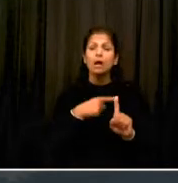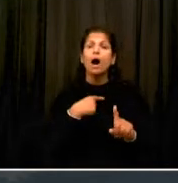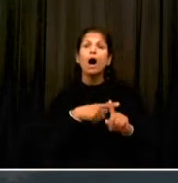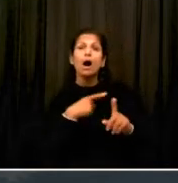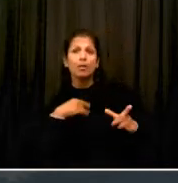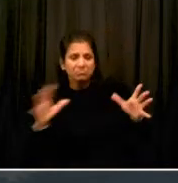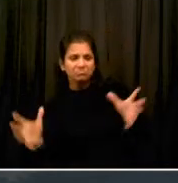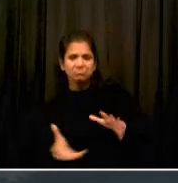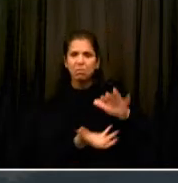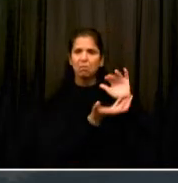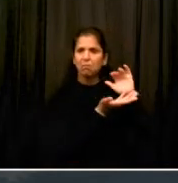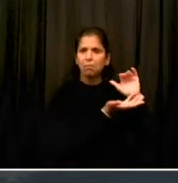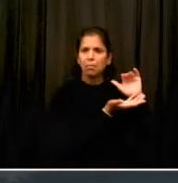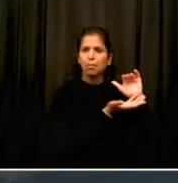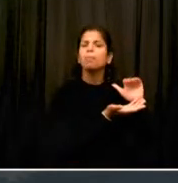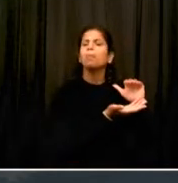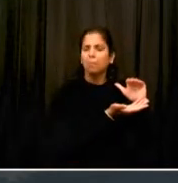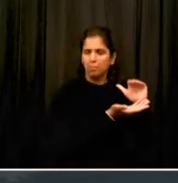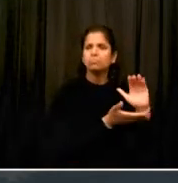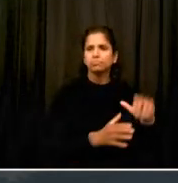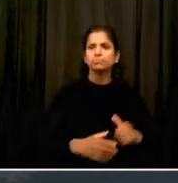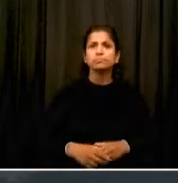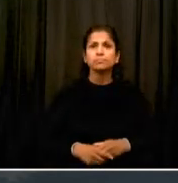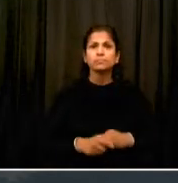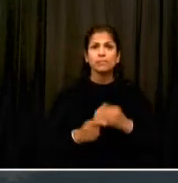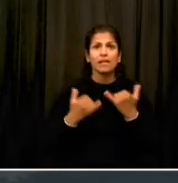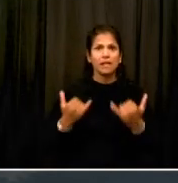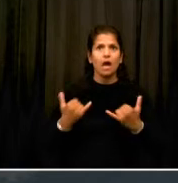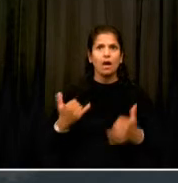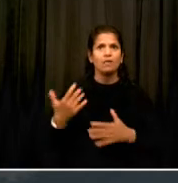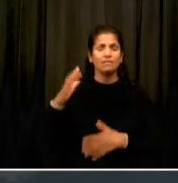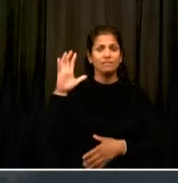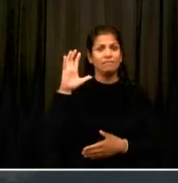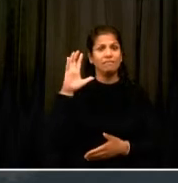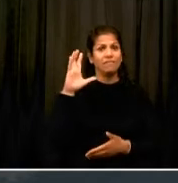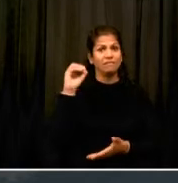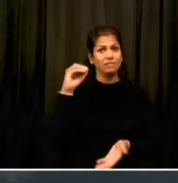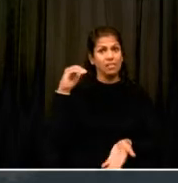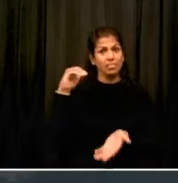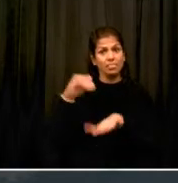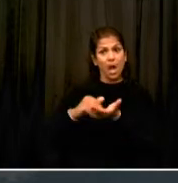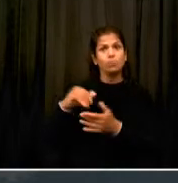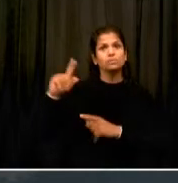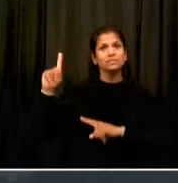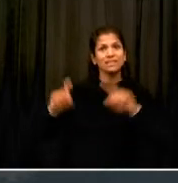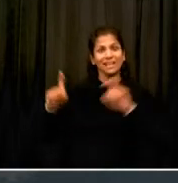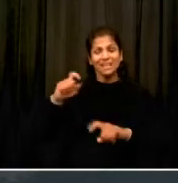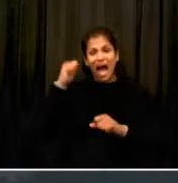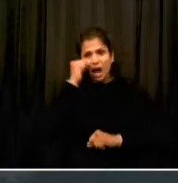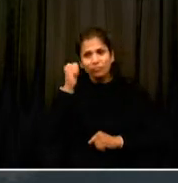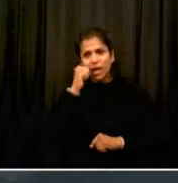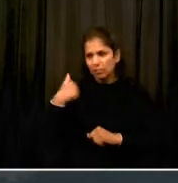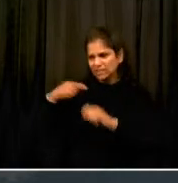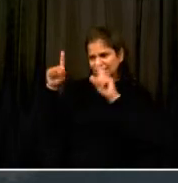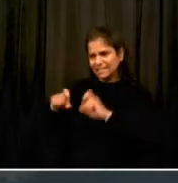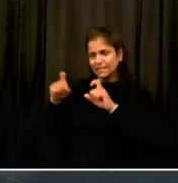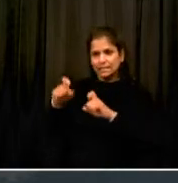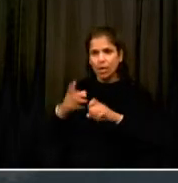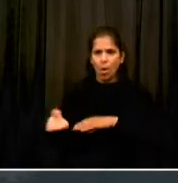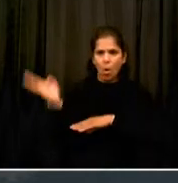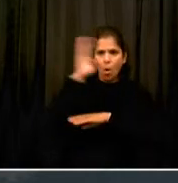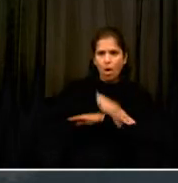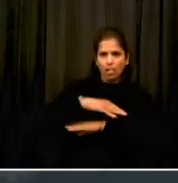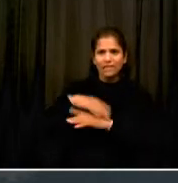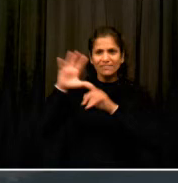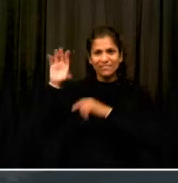may also have lower testing rates. Those are the communities where we need to bring testing to them and to get the communities activated so that